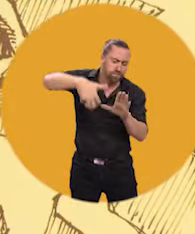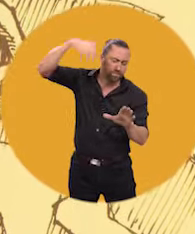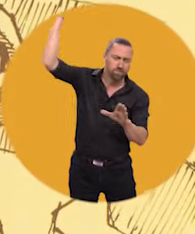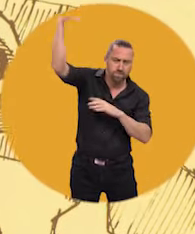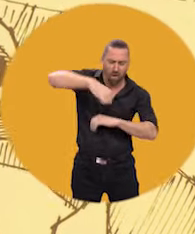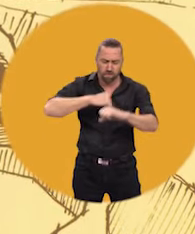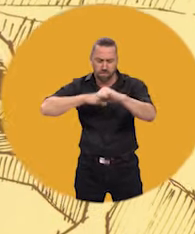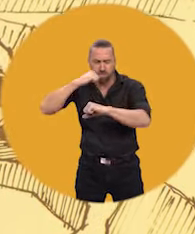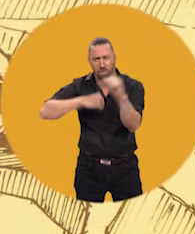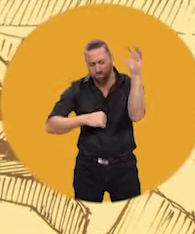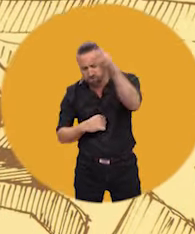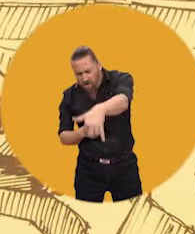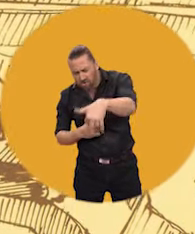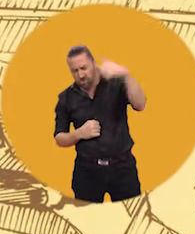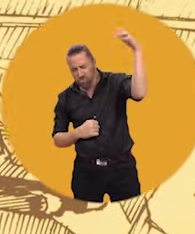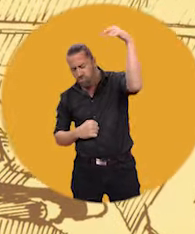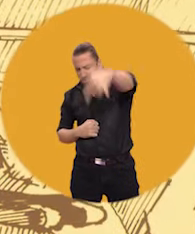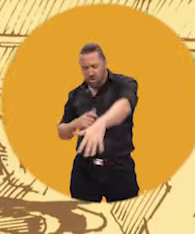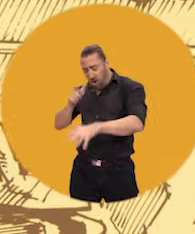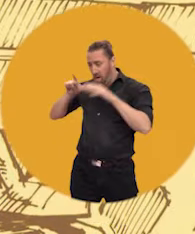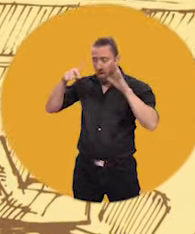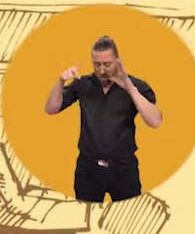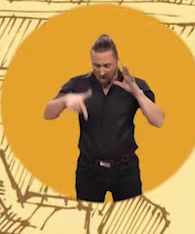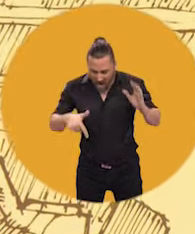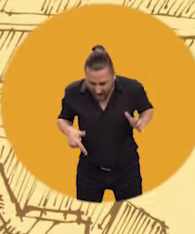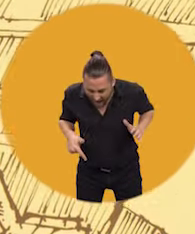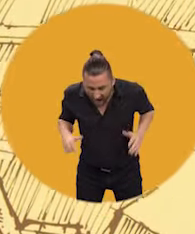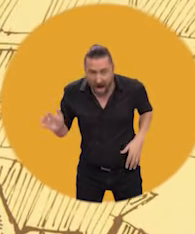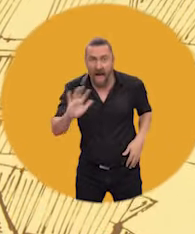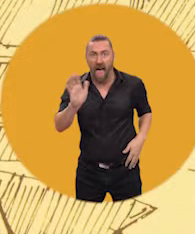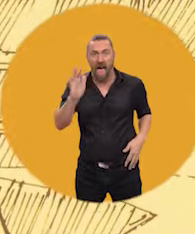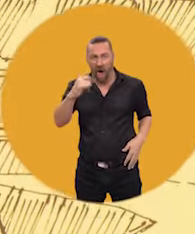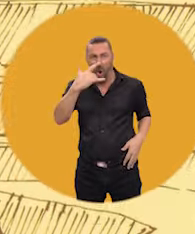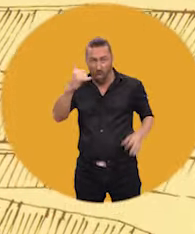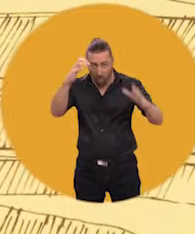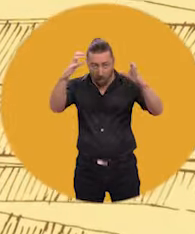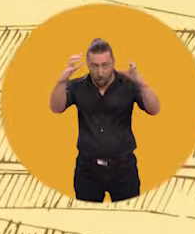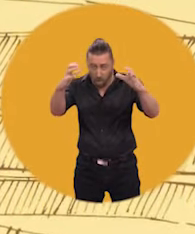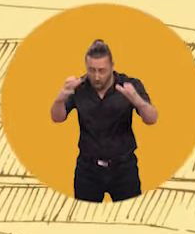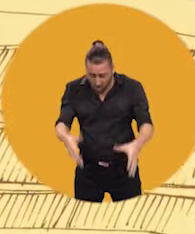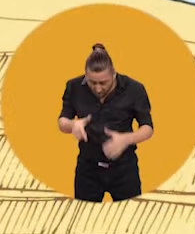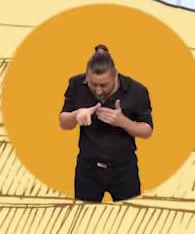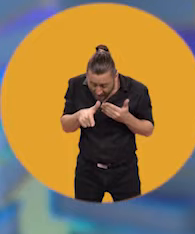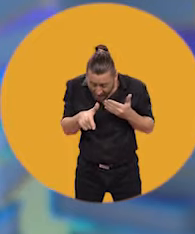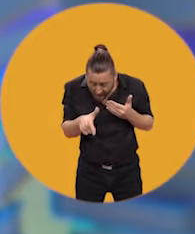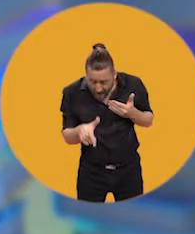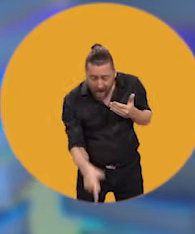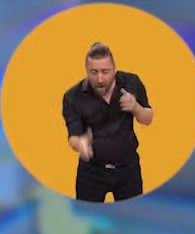heavy equipment, they tried to dig deep, but they had to rethink as the sides became steep.